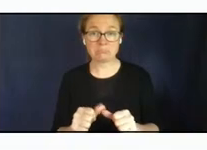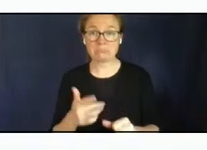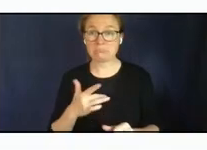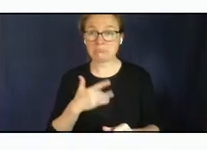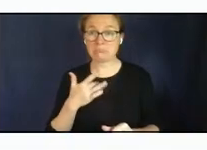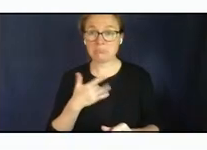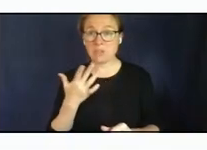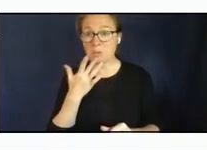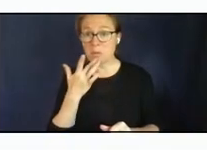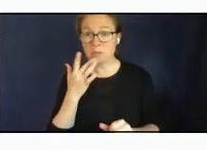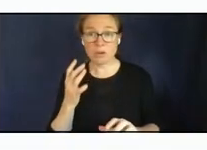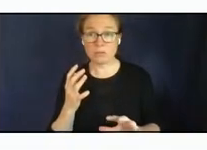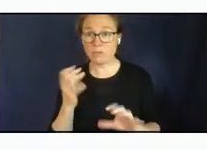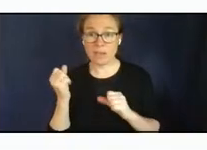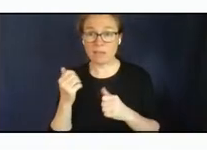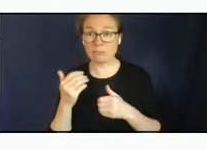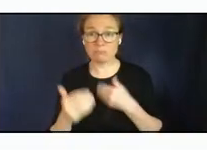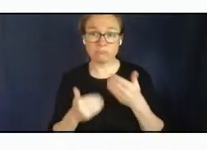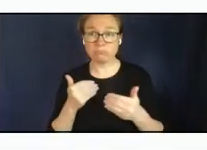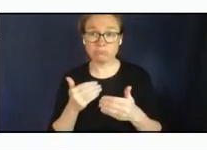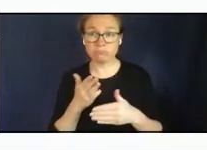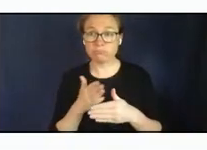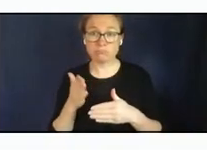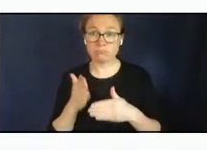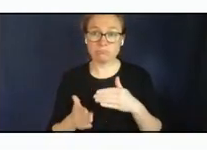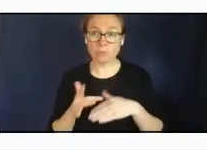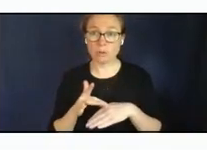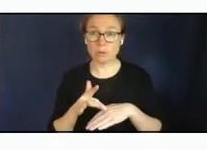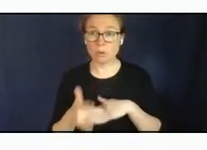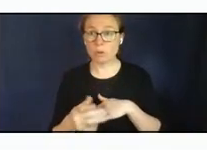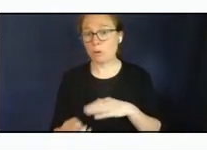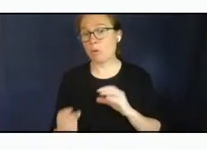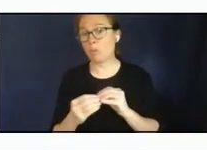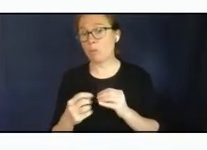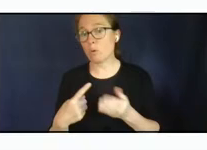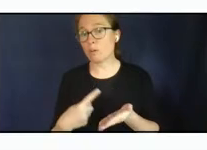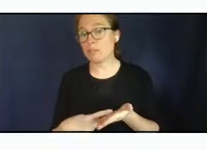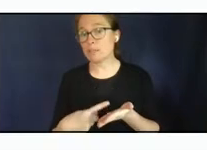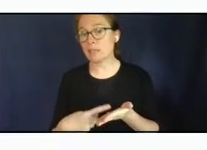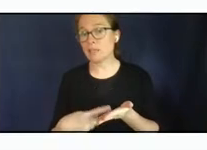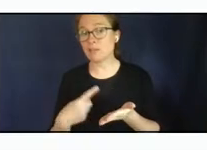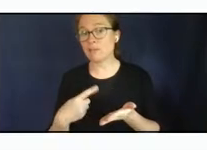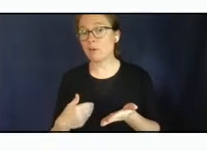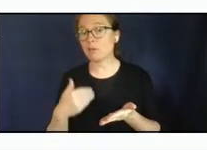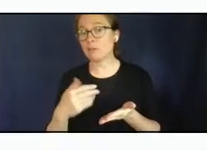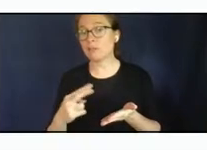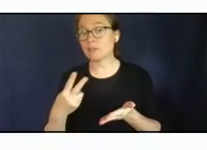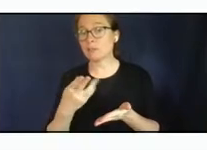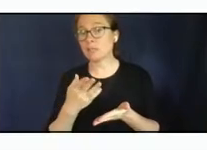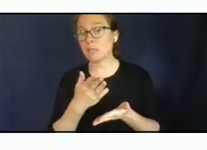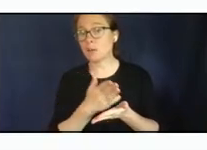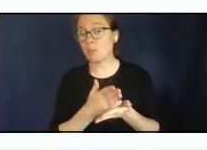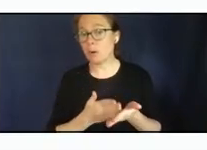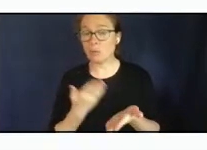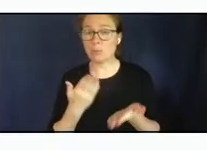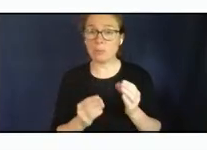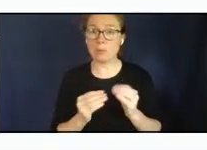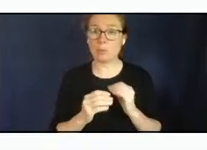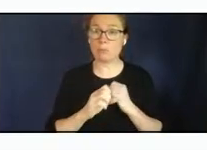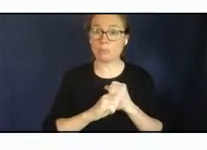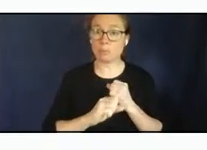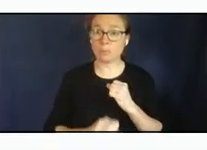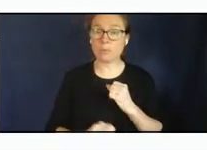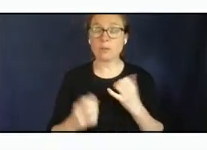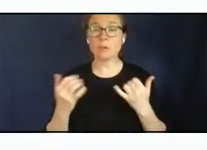do, or at least have more time for discussion if something comes up in the second half of the meeting. So we will take a adjournment for